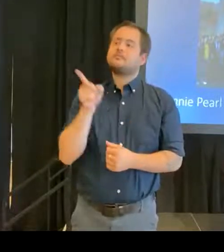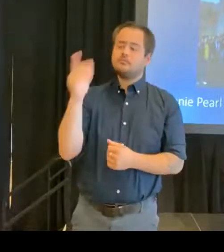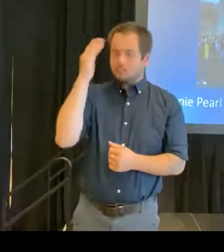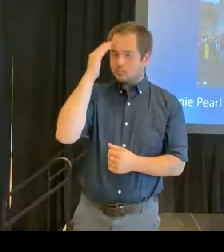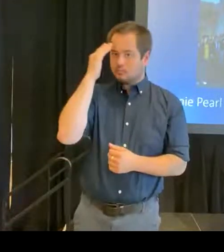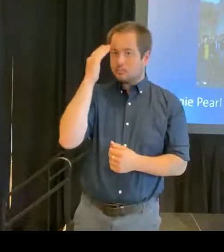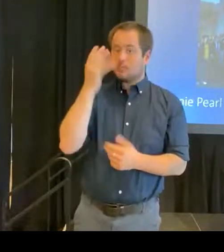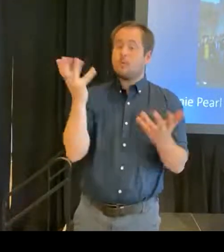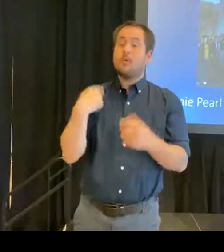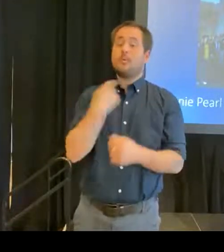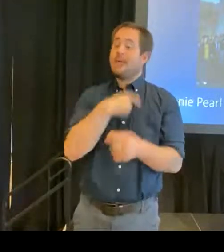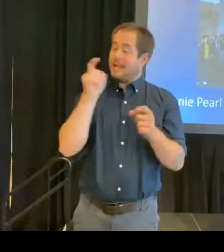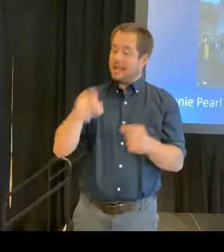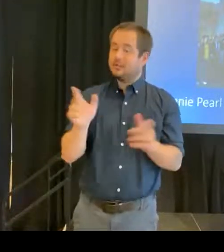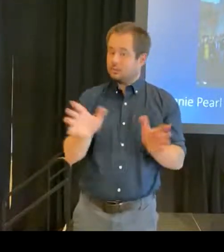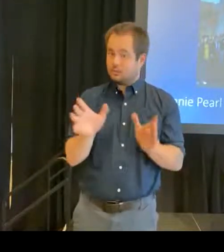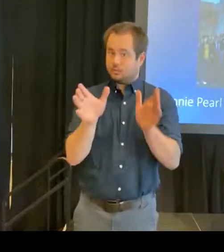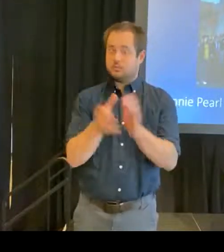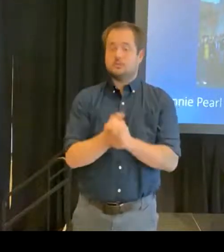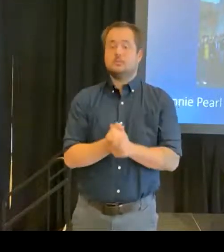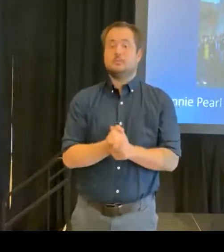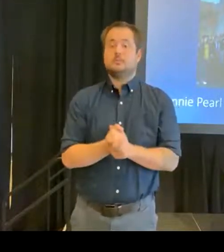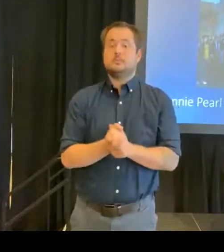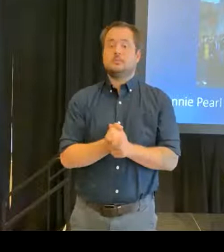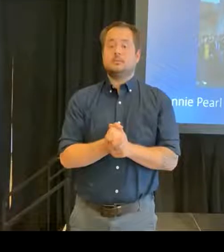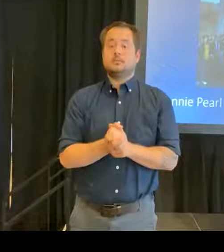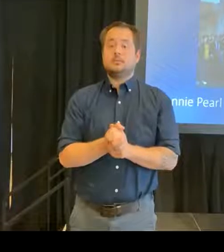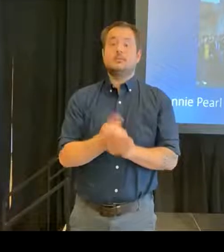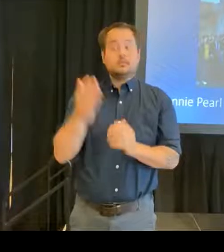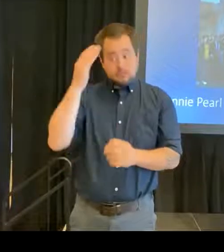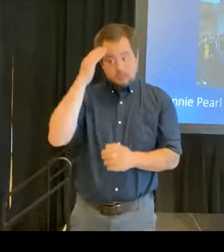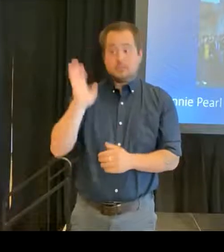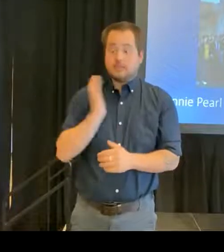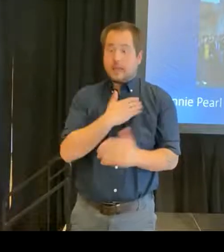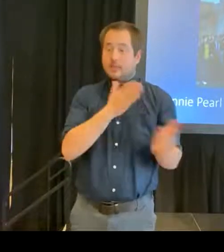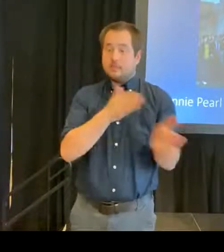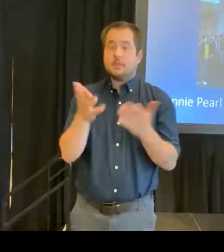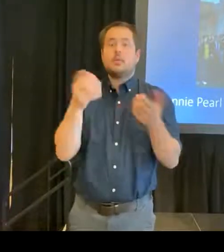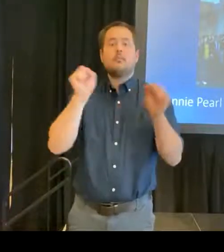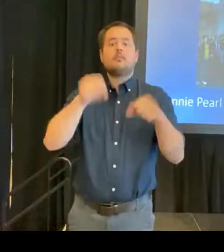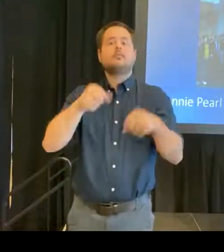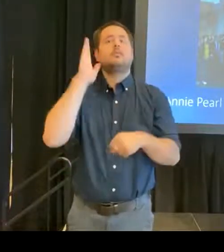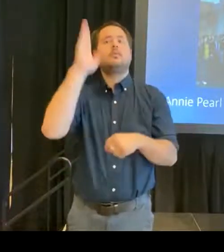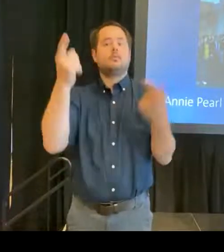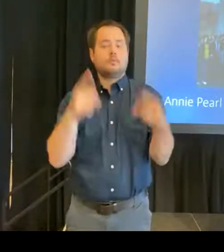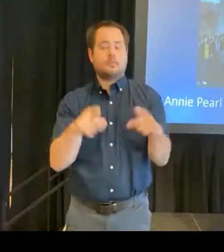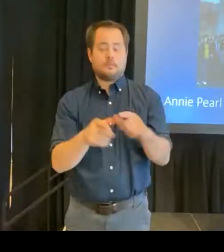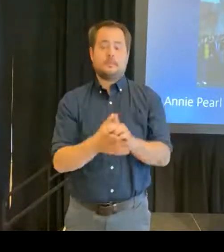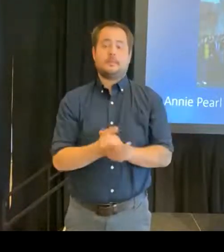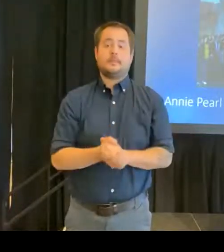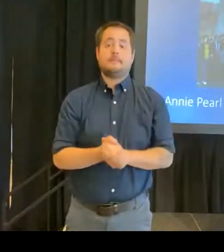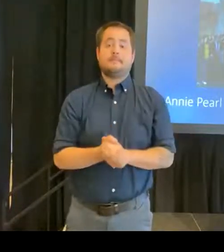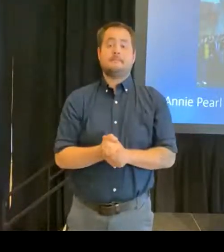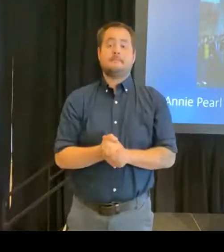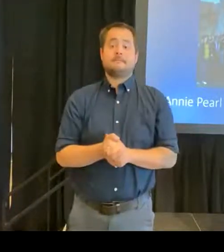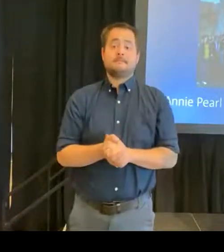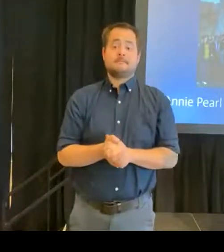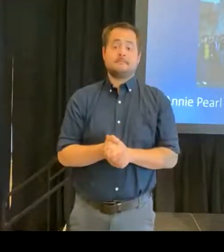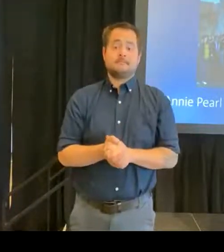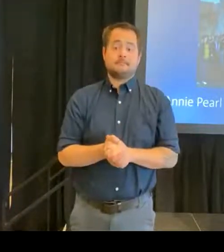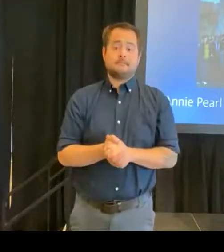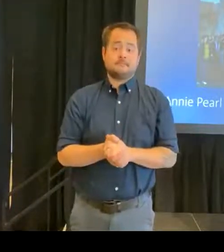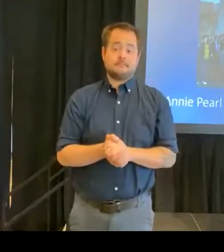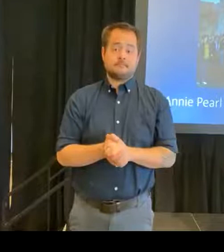what we needed to do. She also knew what we probably were going to do. But at the time, at first, we were interested